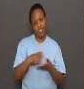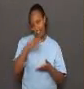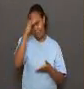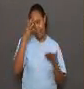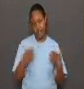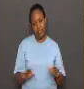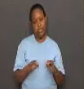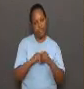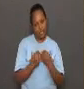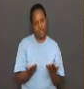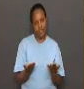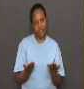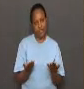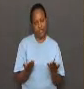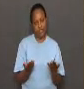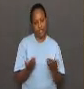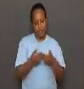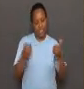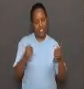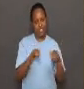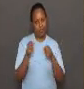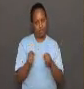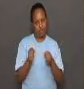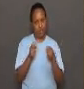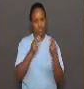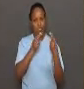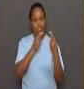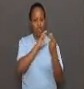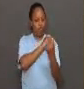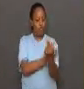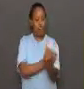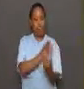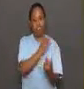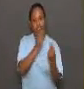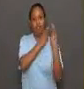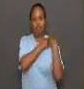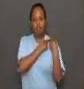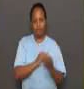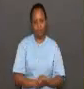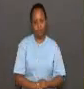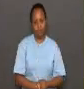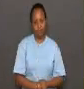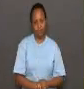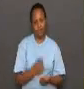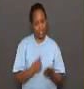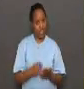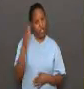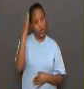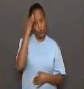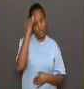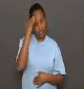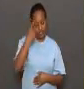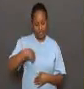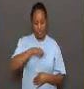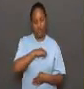how to distinguish between authority and power. This knowledge